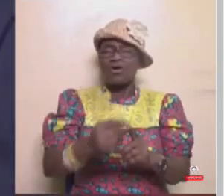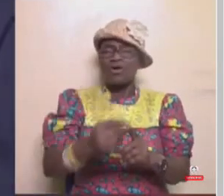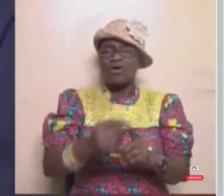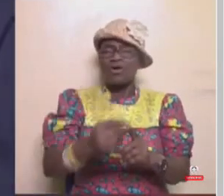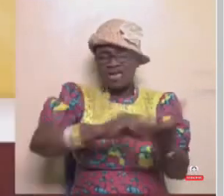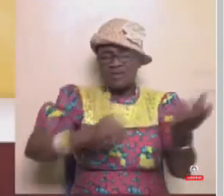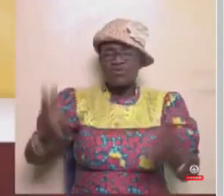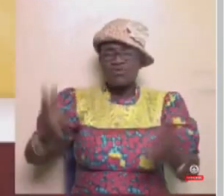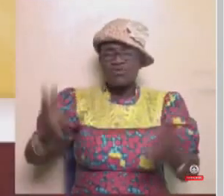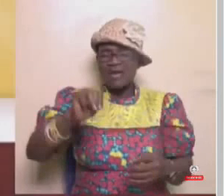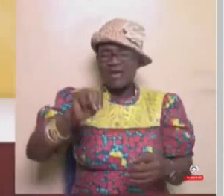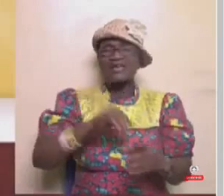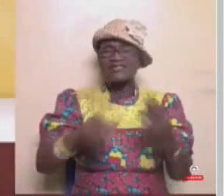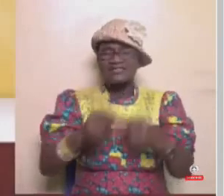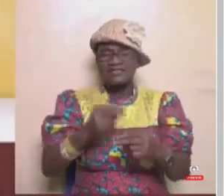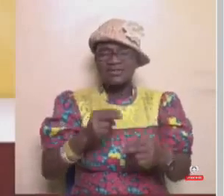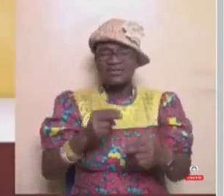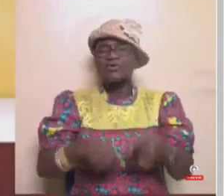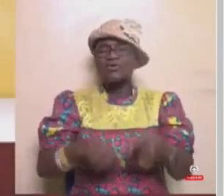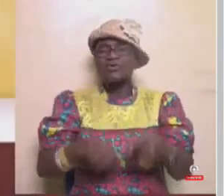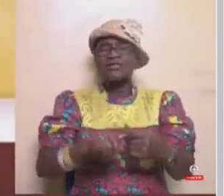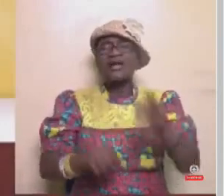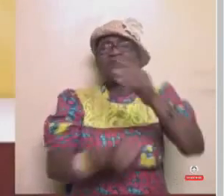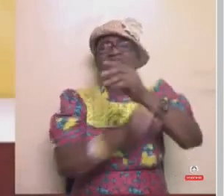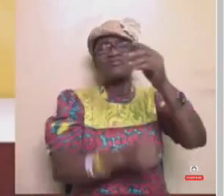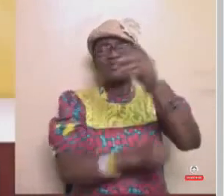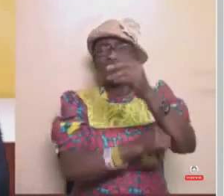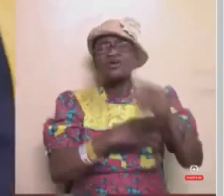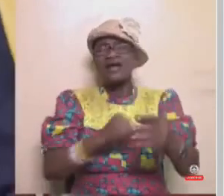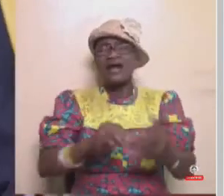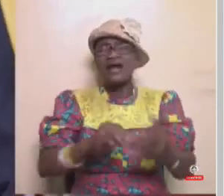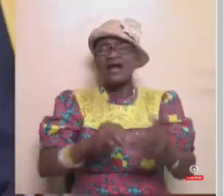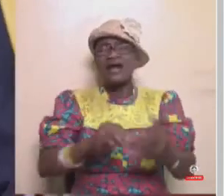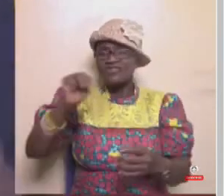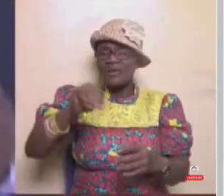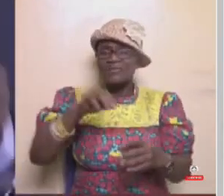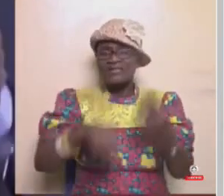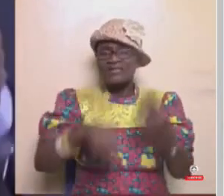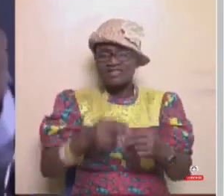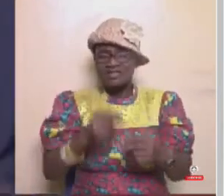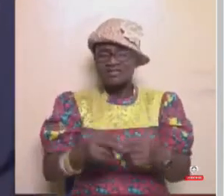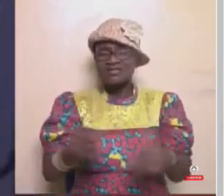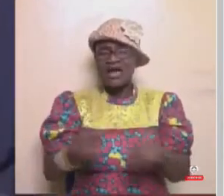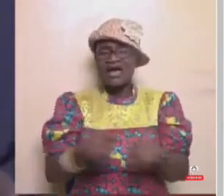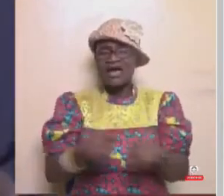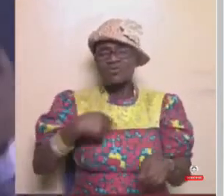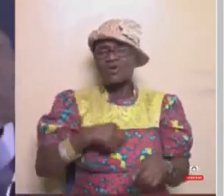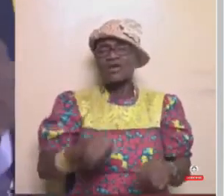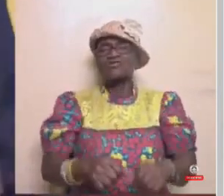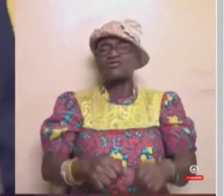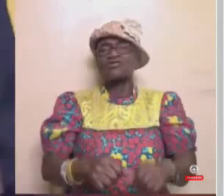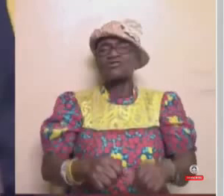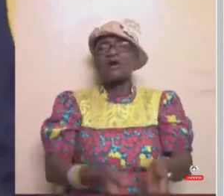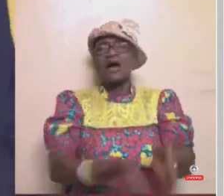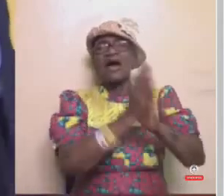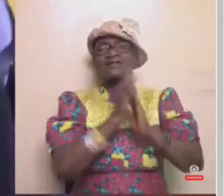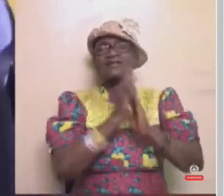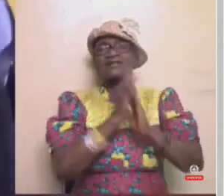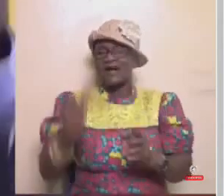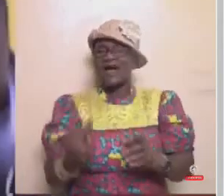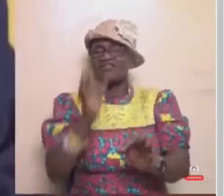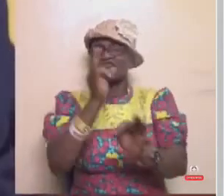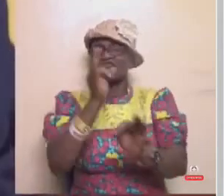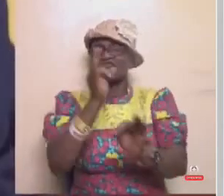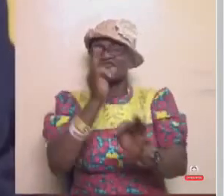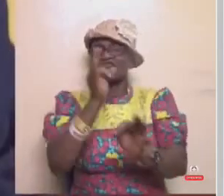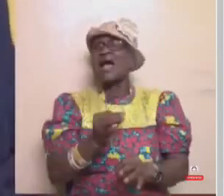their foundation and root them up in the name of Jesus. Amen. As we continue to act by faith and pray